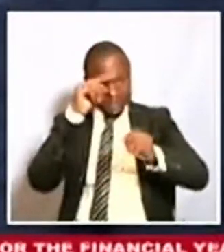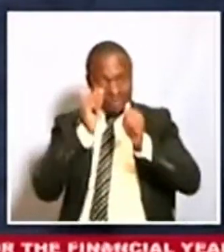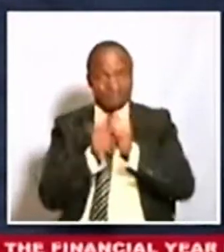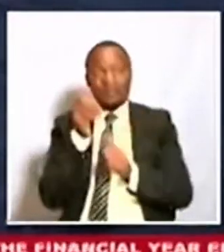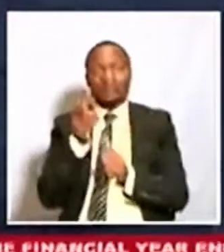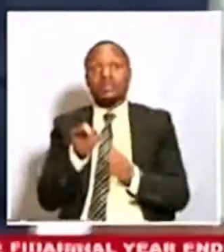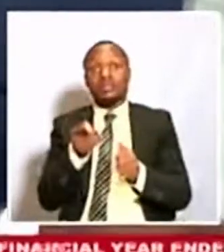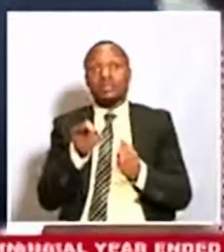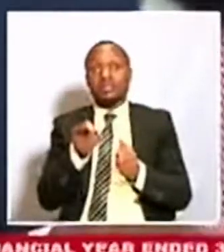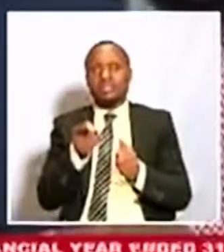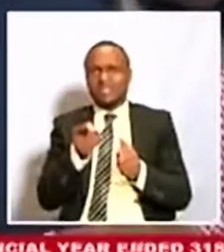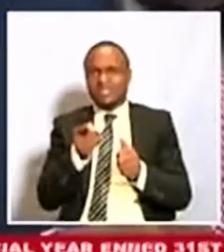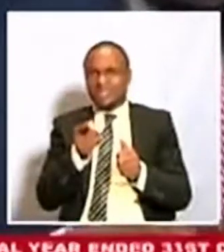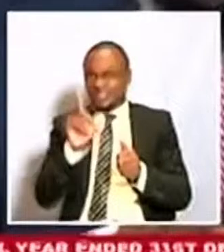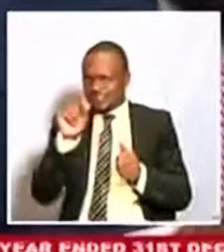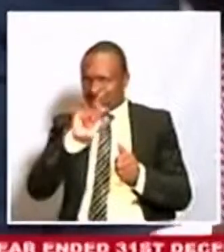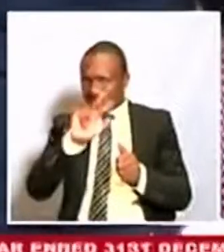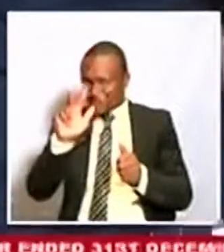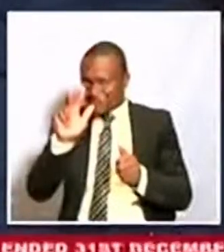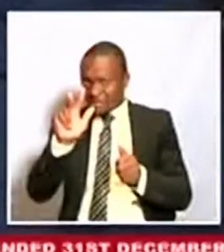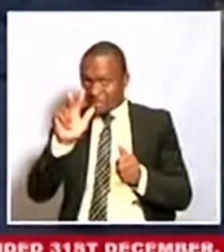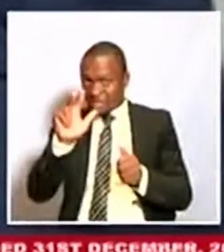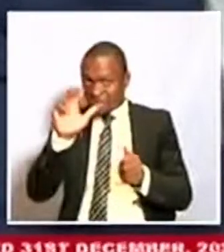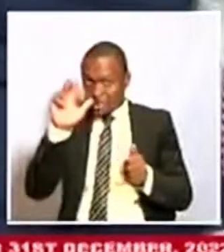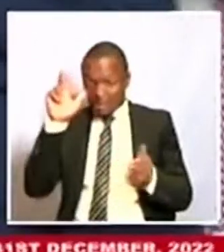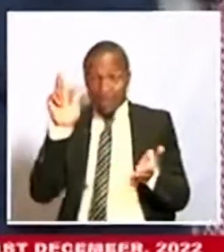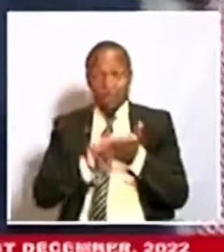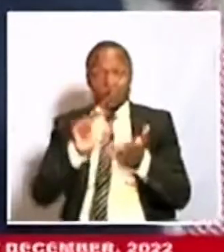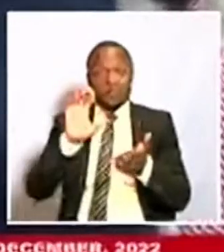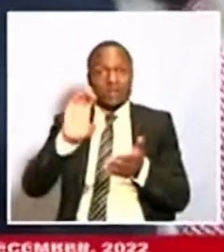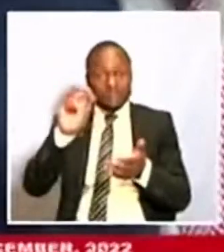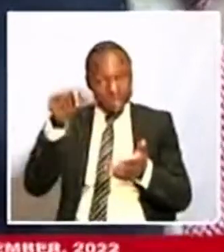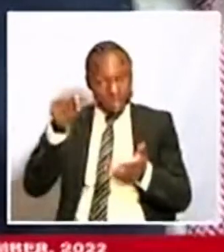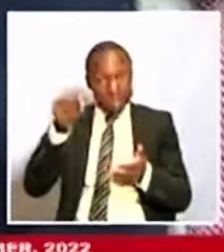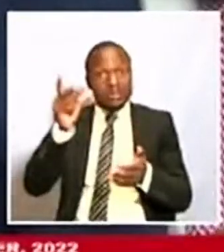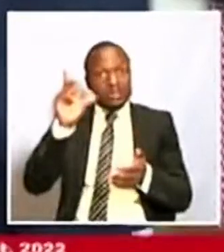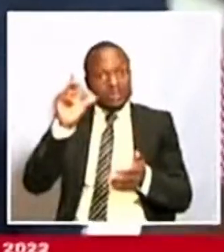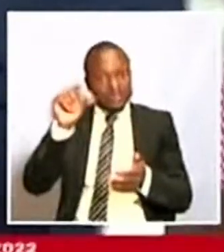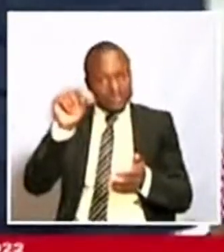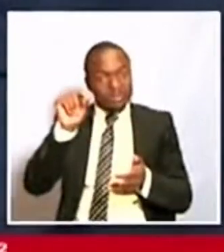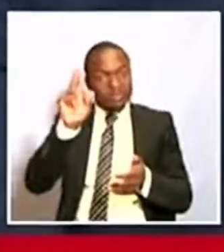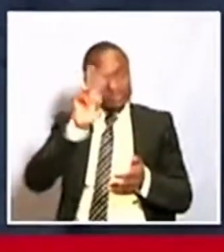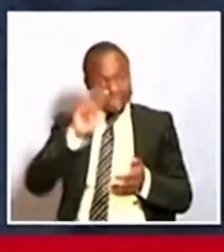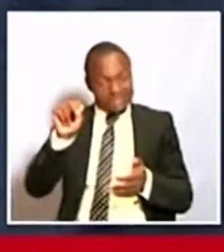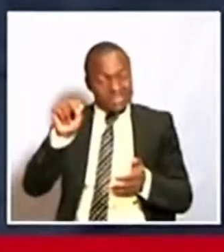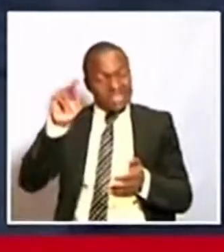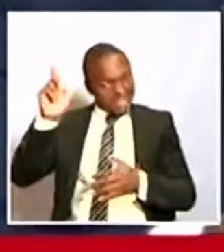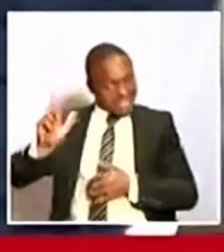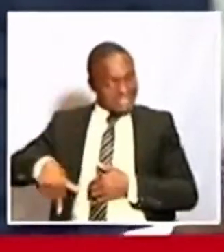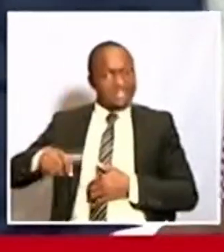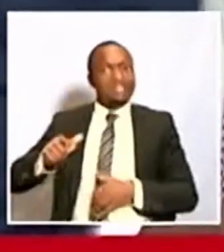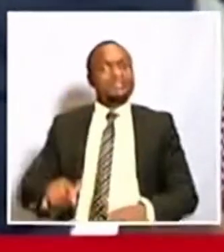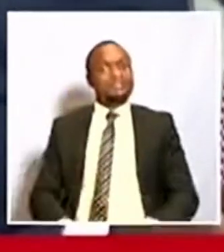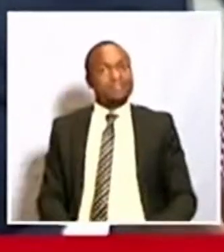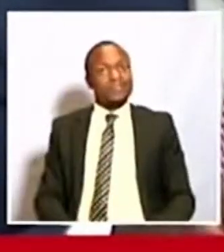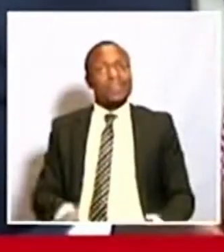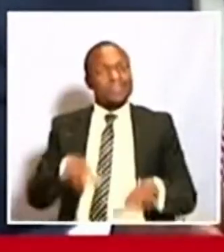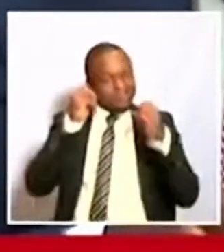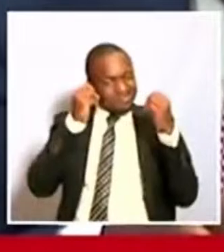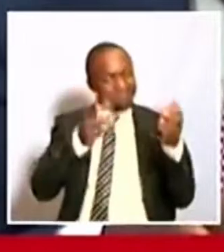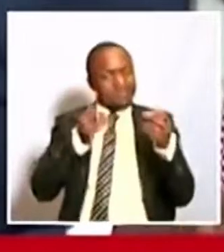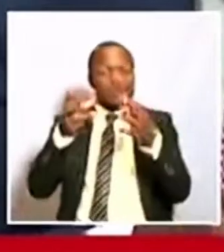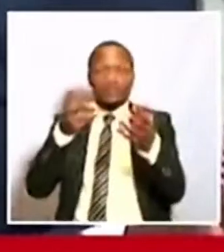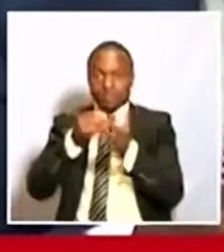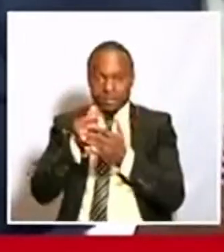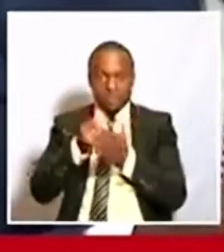was early in 2023. CDF was approved late in 2022. So most of those funds